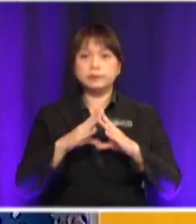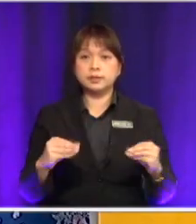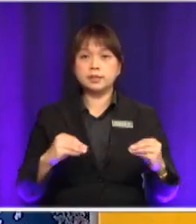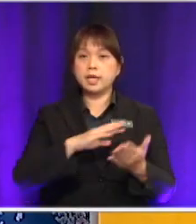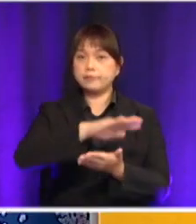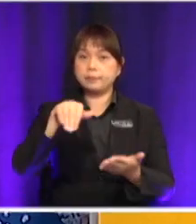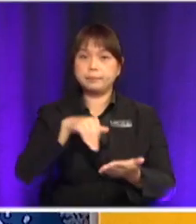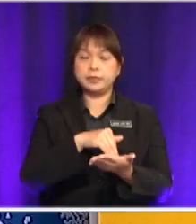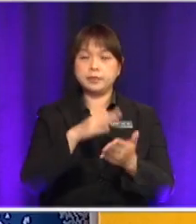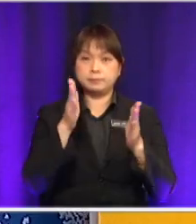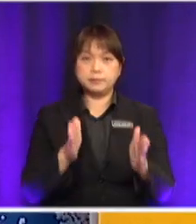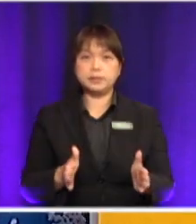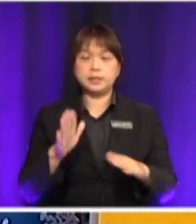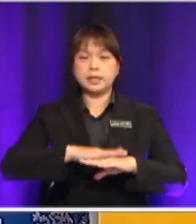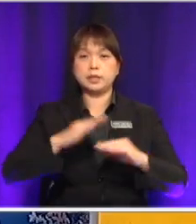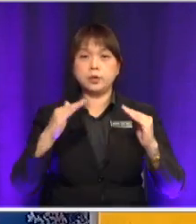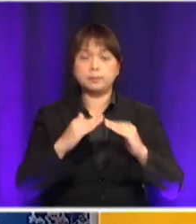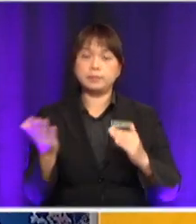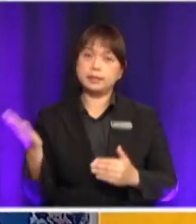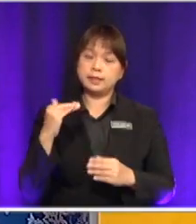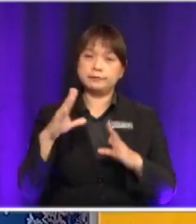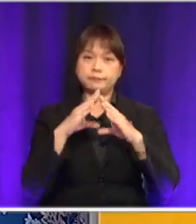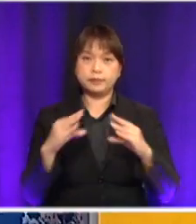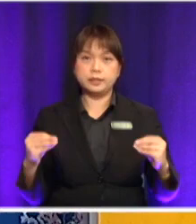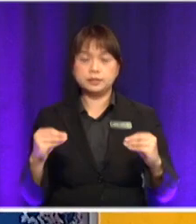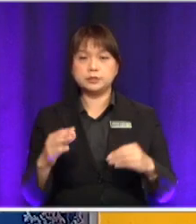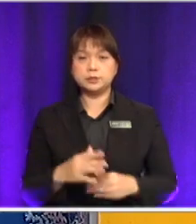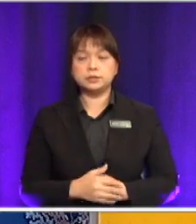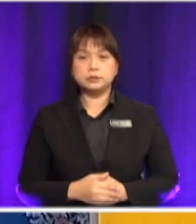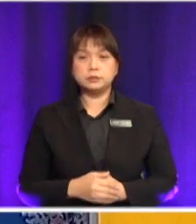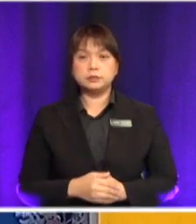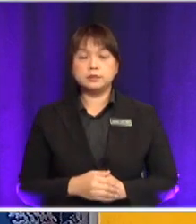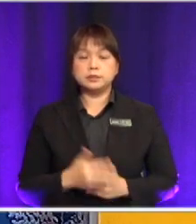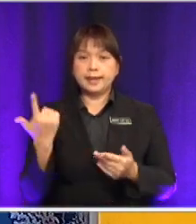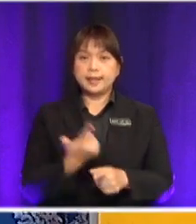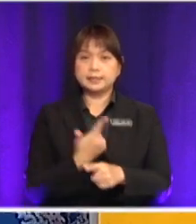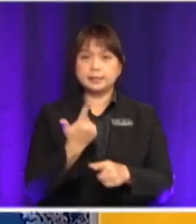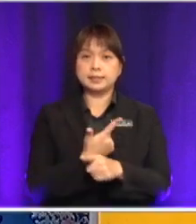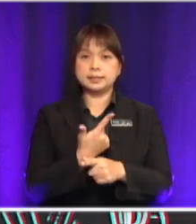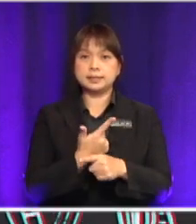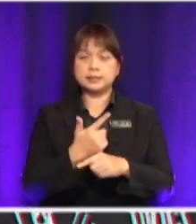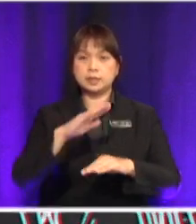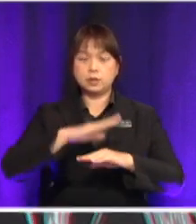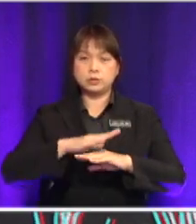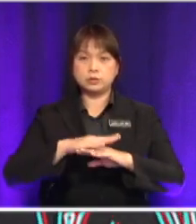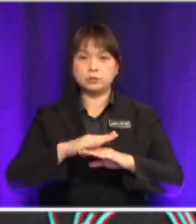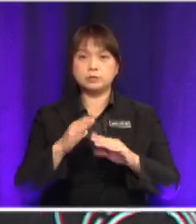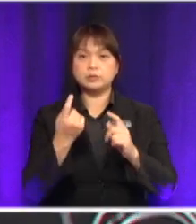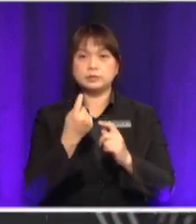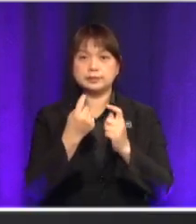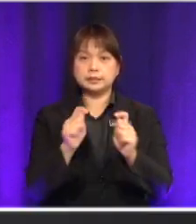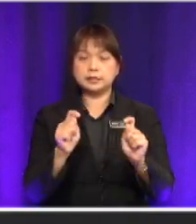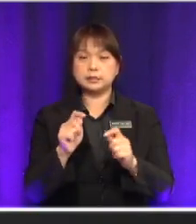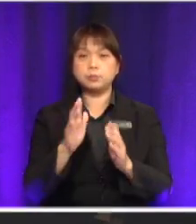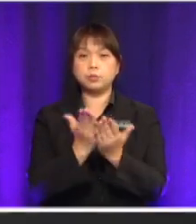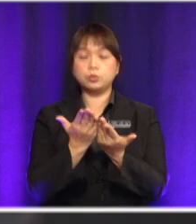Yes. let's finish our lesson with a pyramid 3, 2, 1. Think about it, guys. 3 new